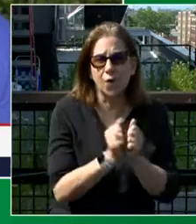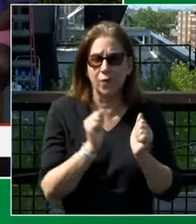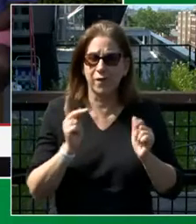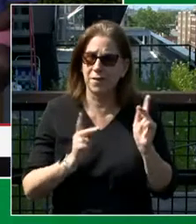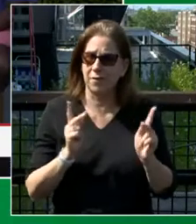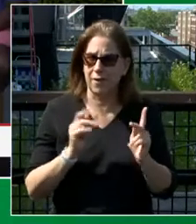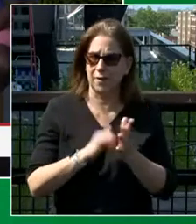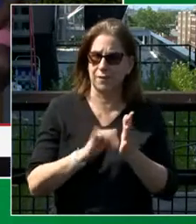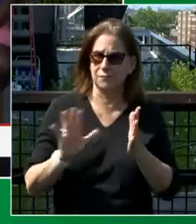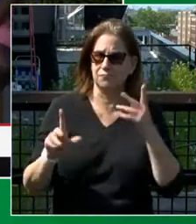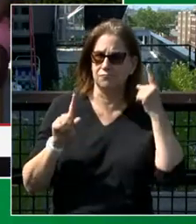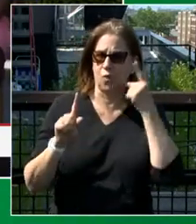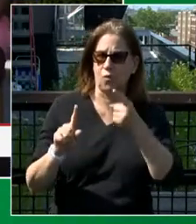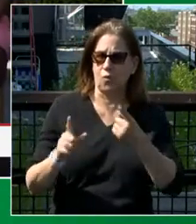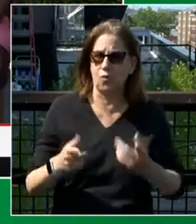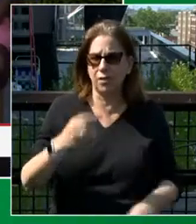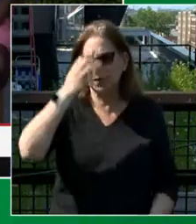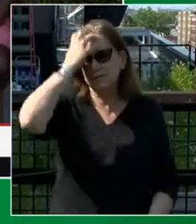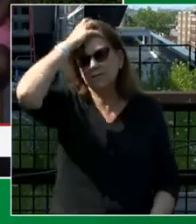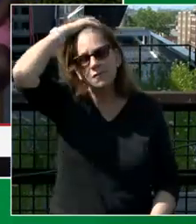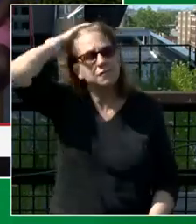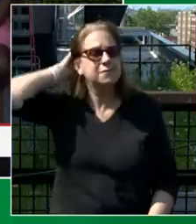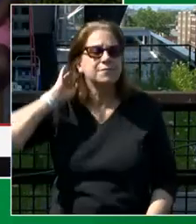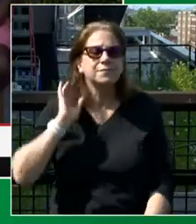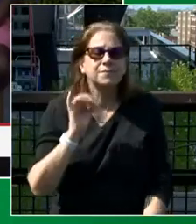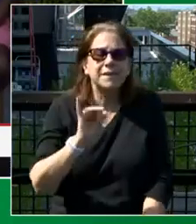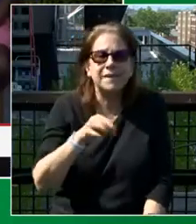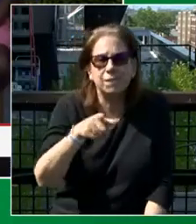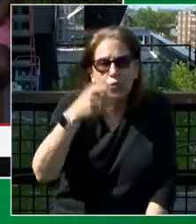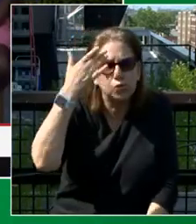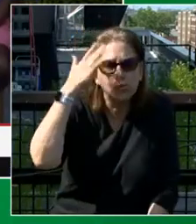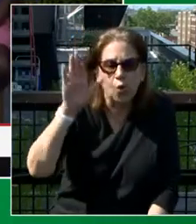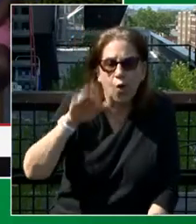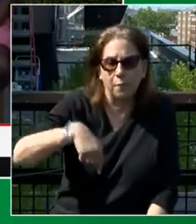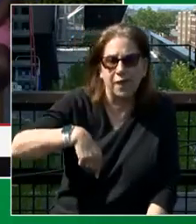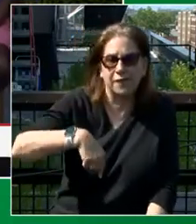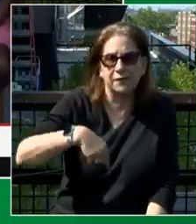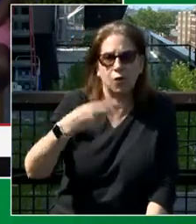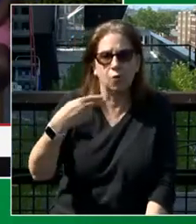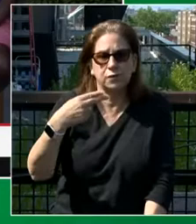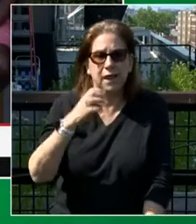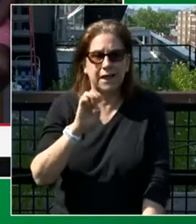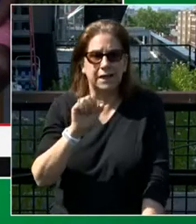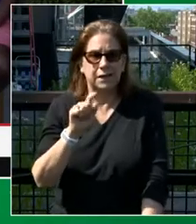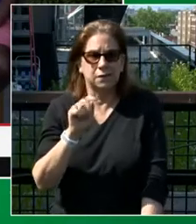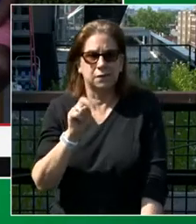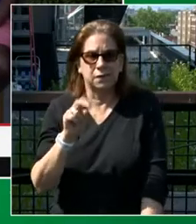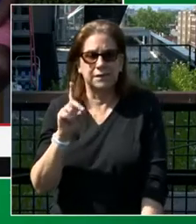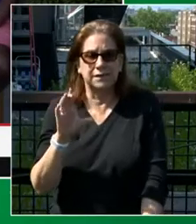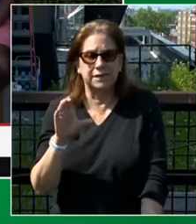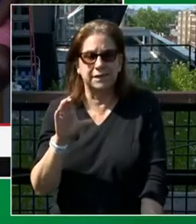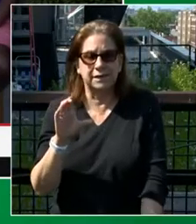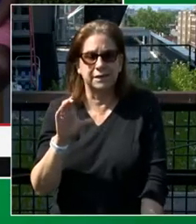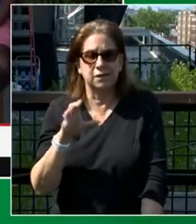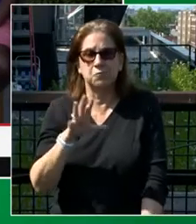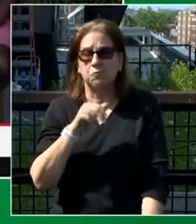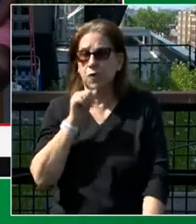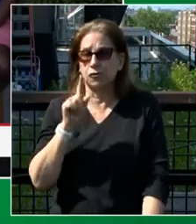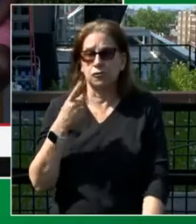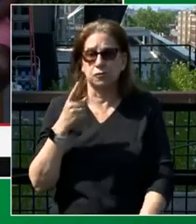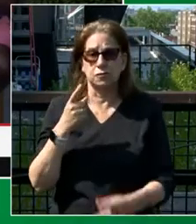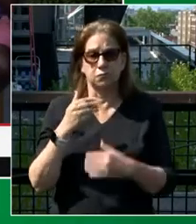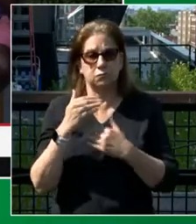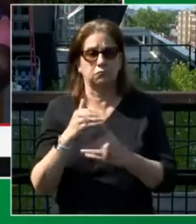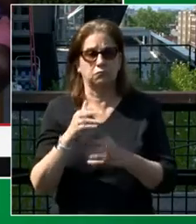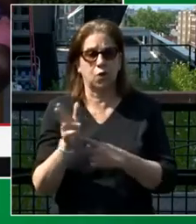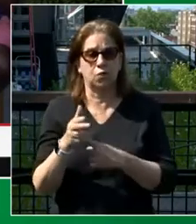don't know about Eaton DC, tell us, because you started to describe it. It's more than a hotel. Yes. Tell us about all the components. So it's an